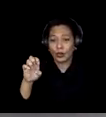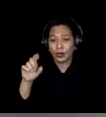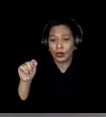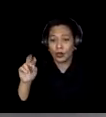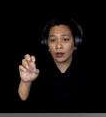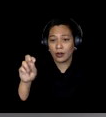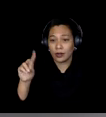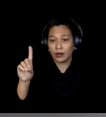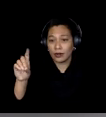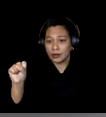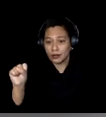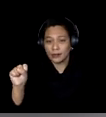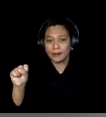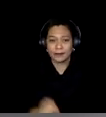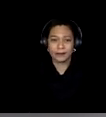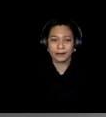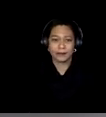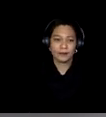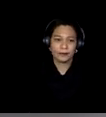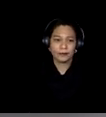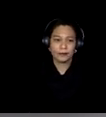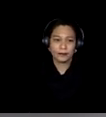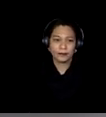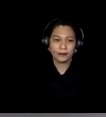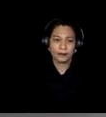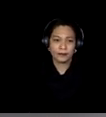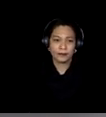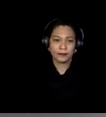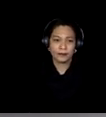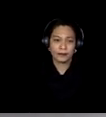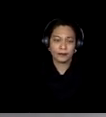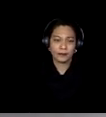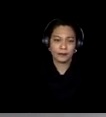Yes. Okay. Yeah. So Google Trends